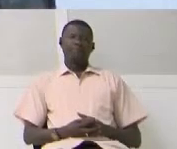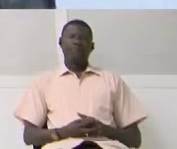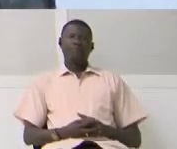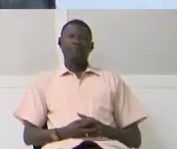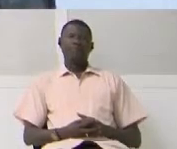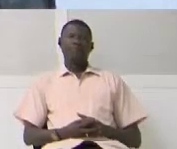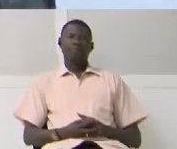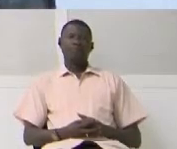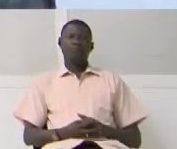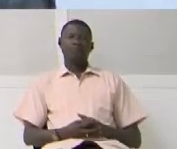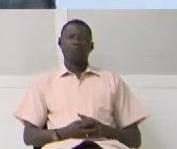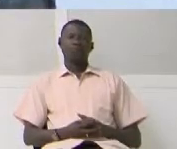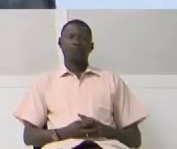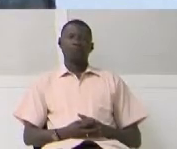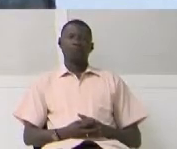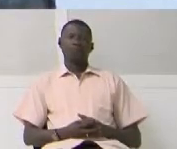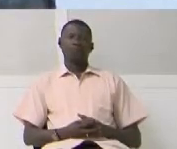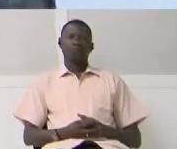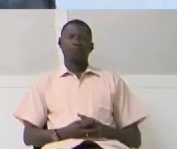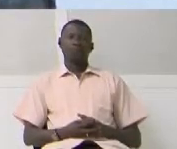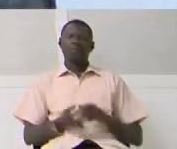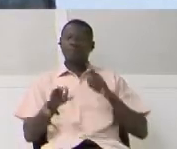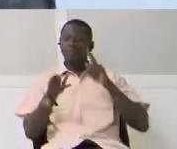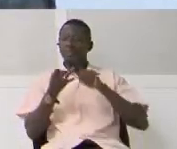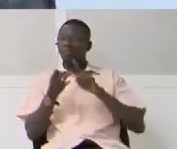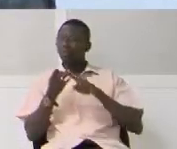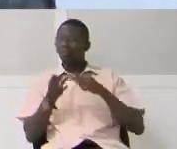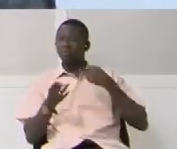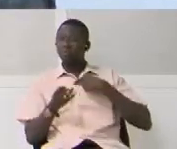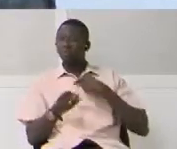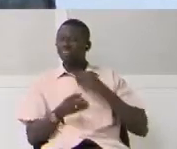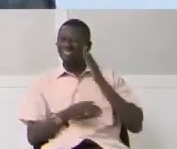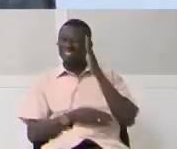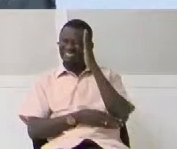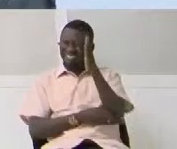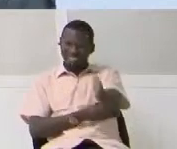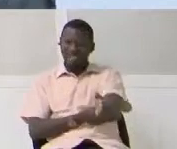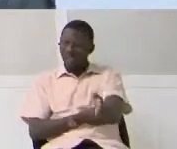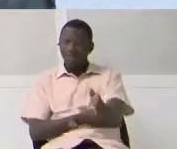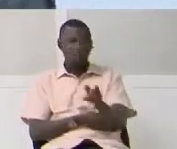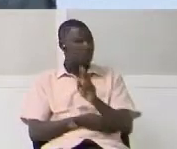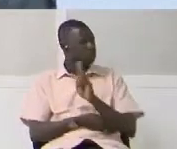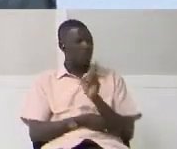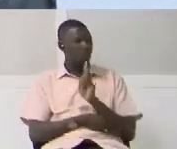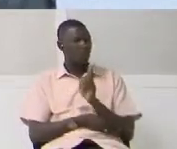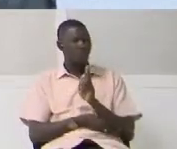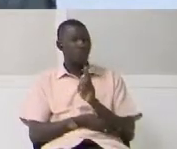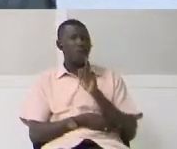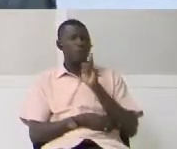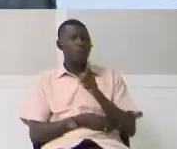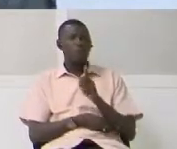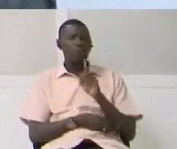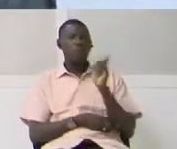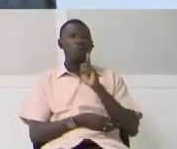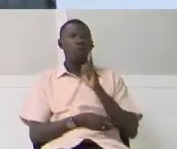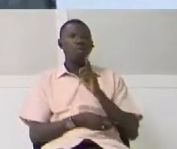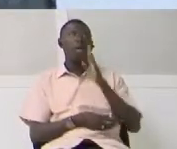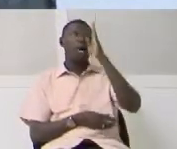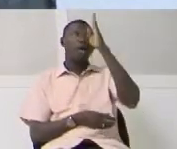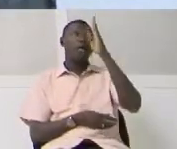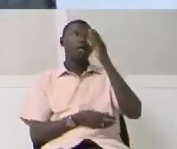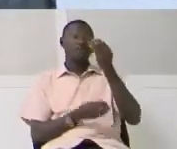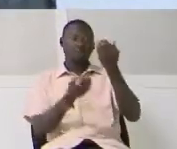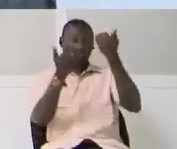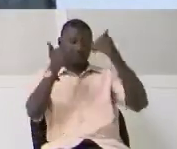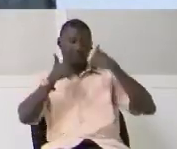man perfectuma de secondly I am not perfect while lima yalla may but what I have